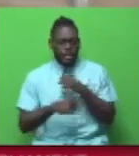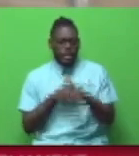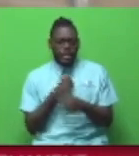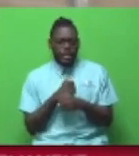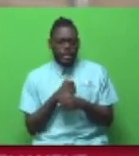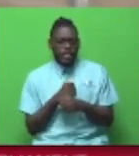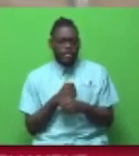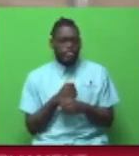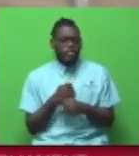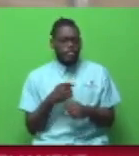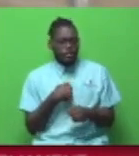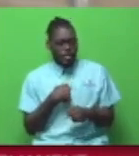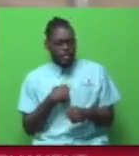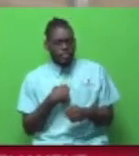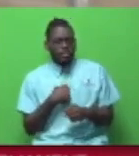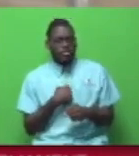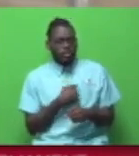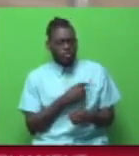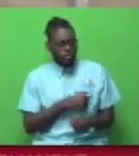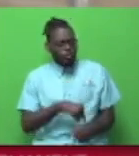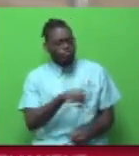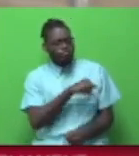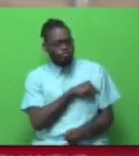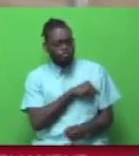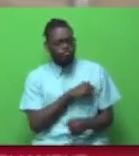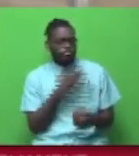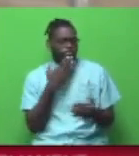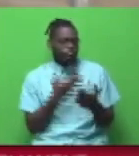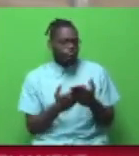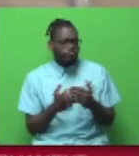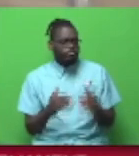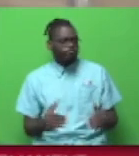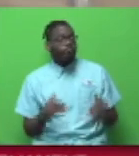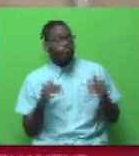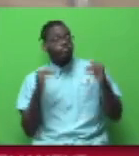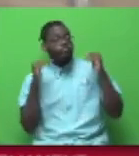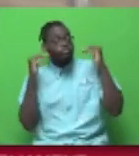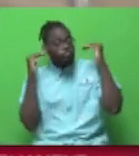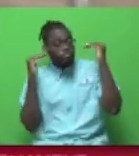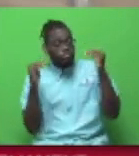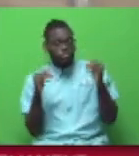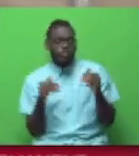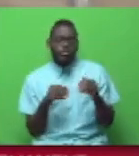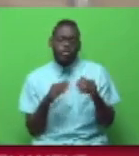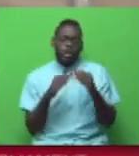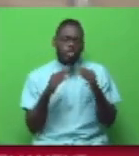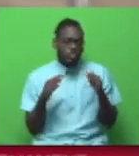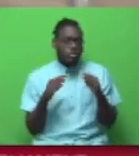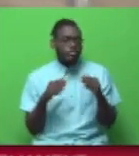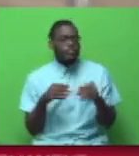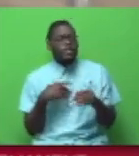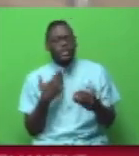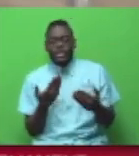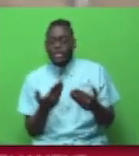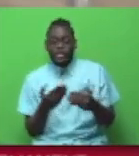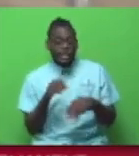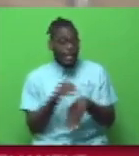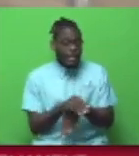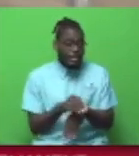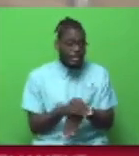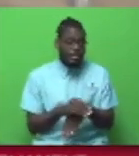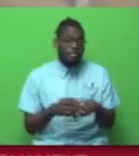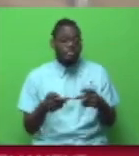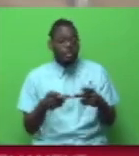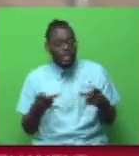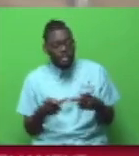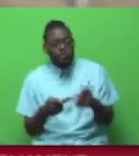expect from the upper house, because this is certainly not a Monday night forum or a show, or even the